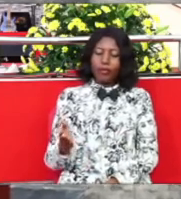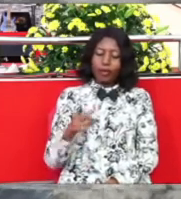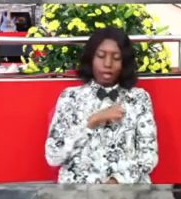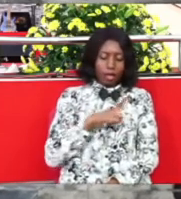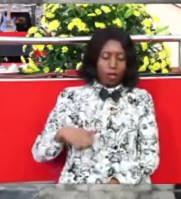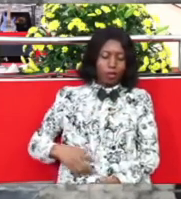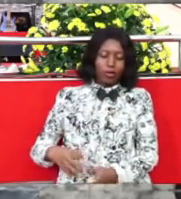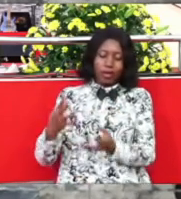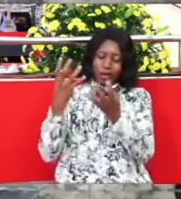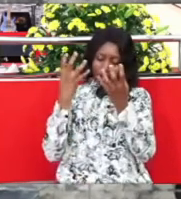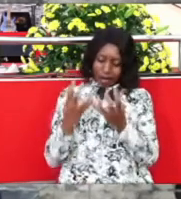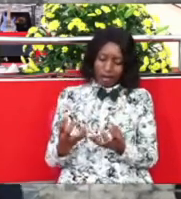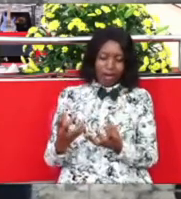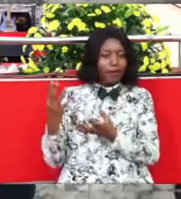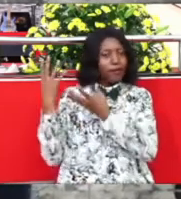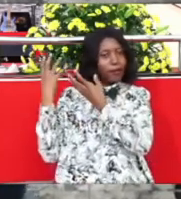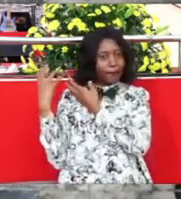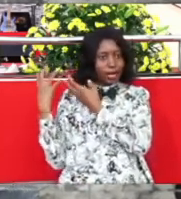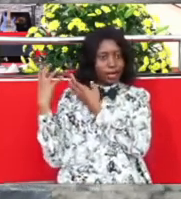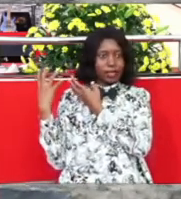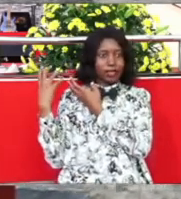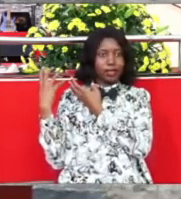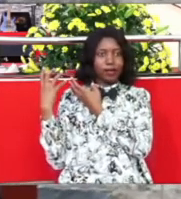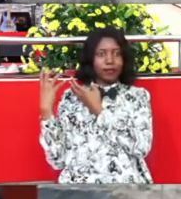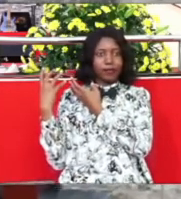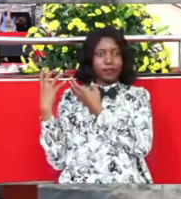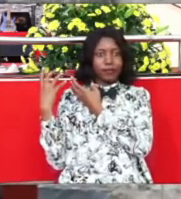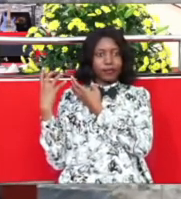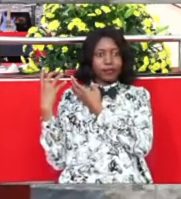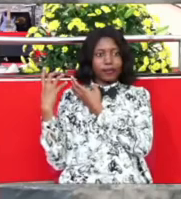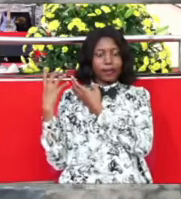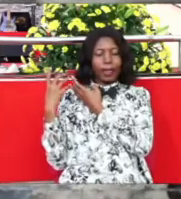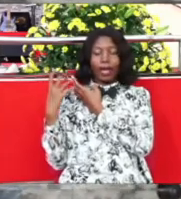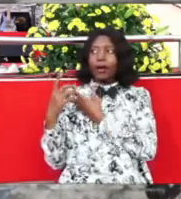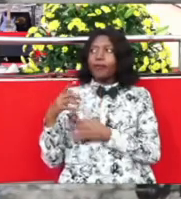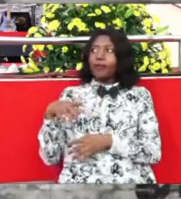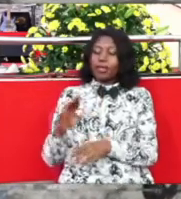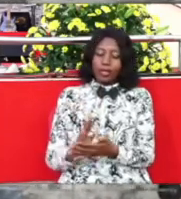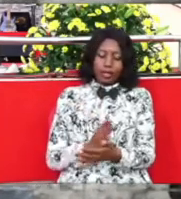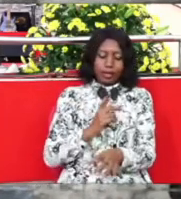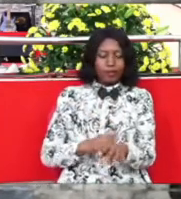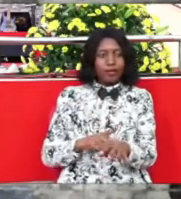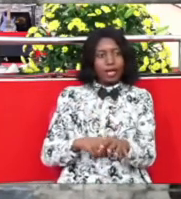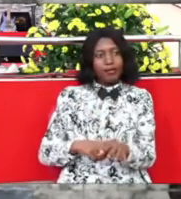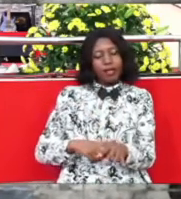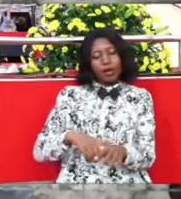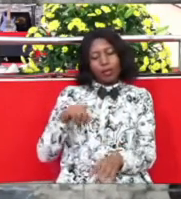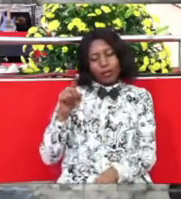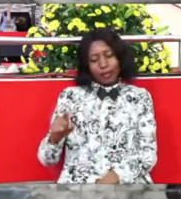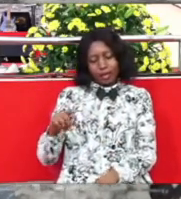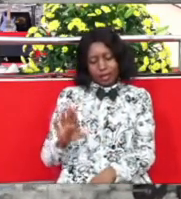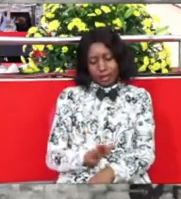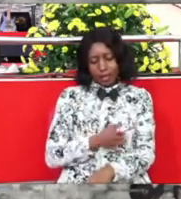tumebeba mizigo mingi migongoni mwetu. Instead of singing withholding nothing, ya kwamba badala ya kuimba tukiachilia mambo yote